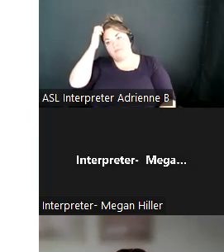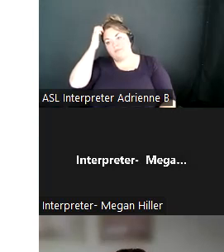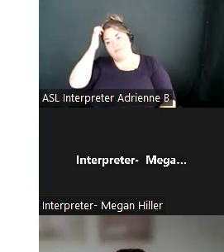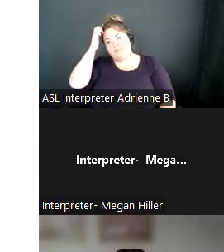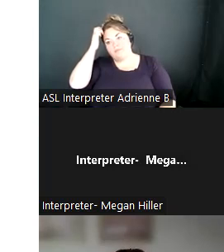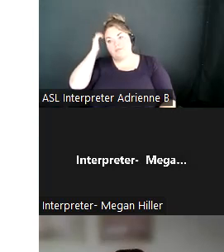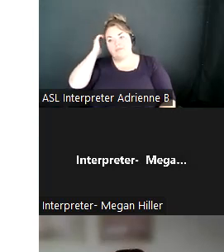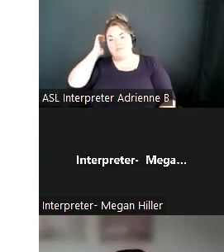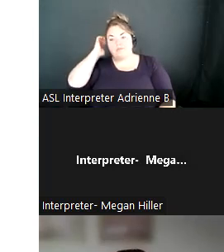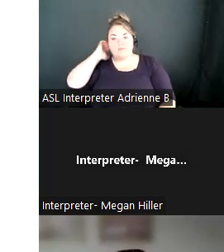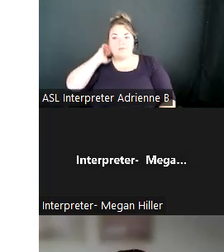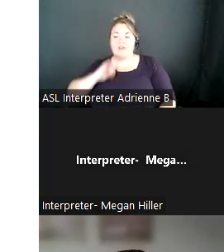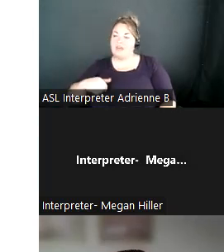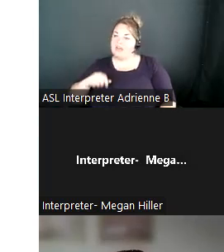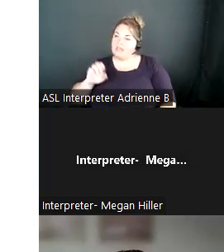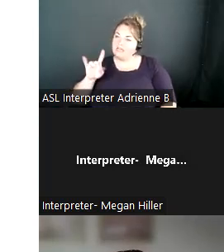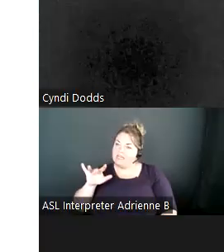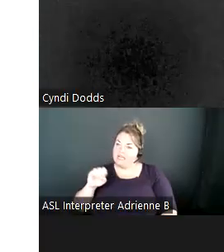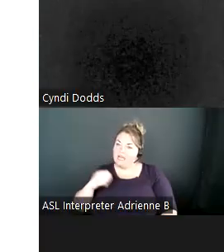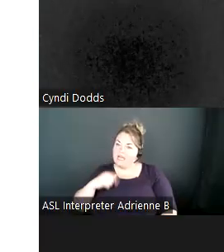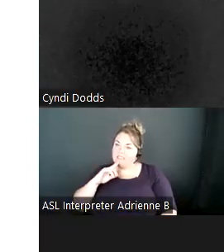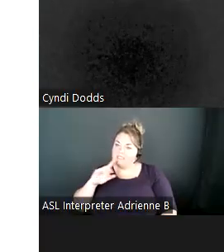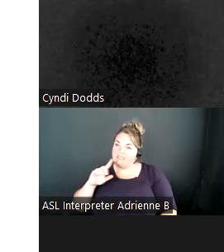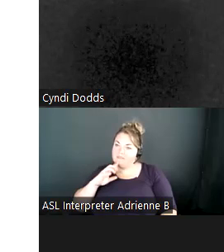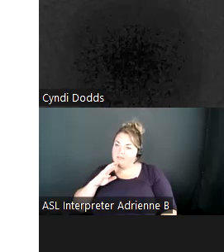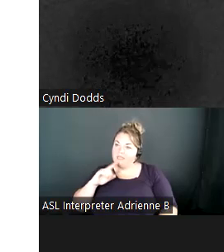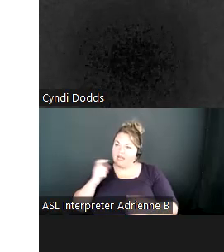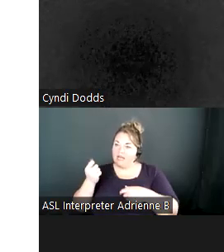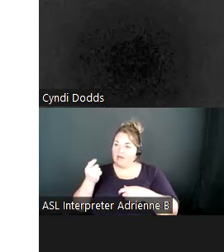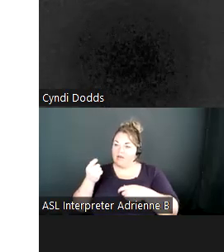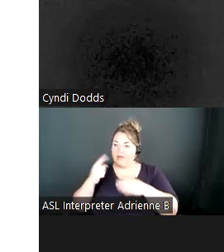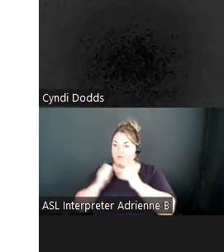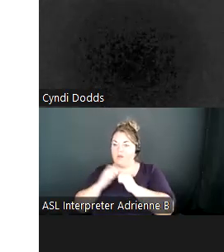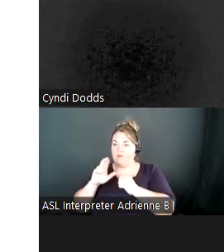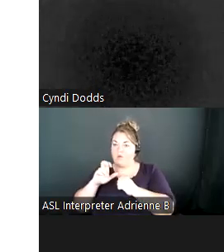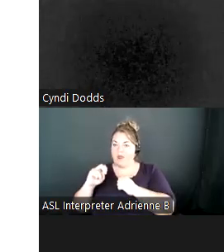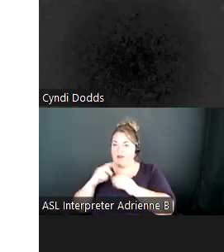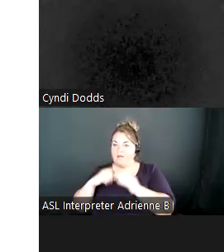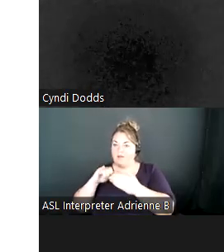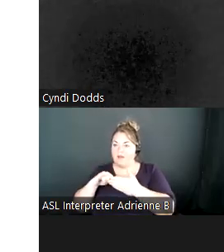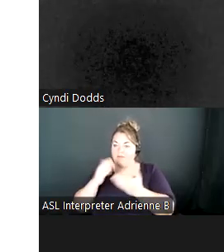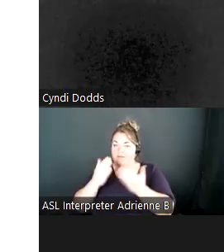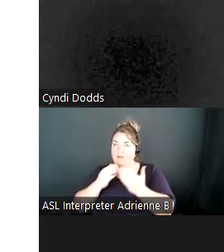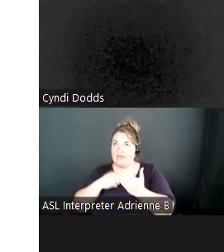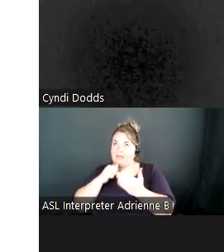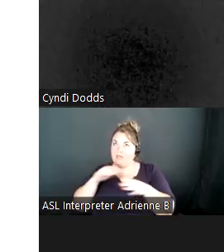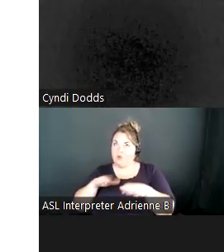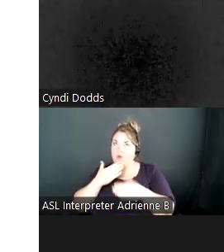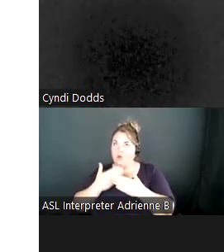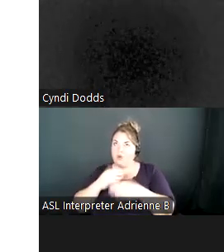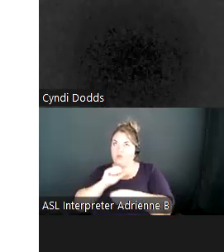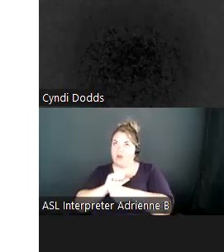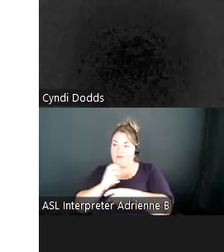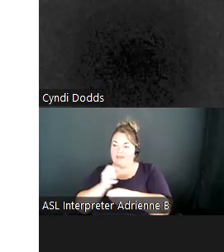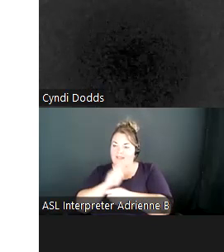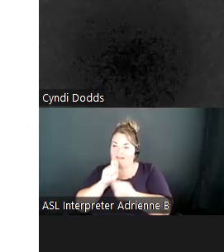Edie, I did talk a little bit with Ryan about this, and maybe I didn't do a good job getting the